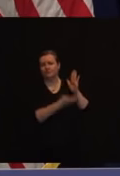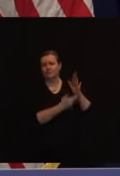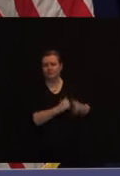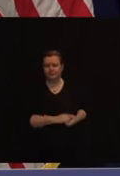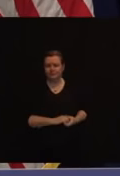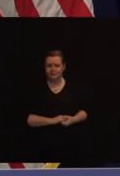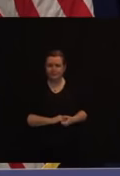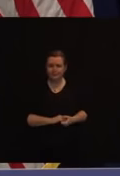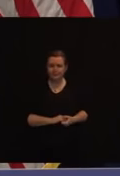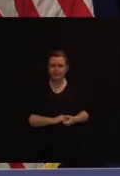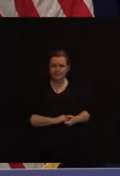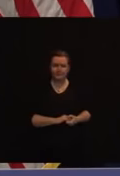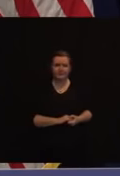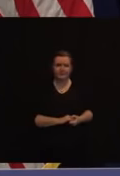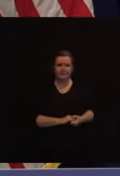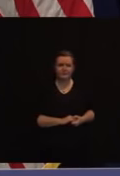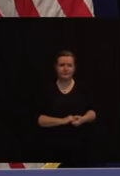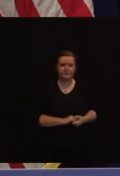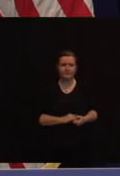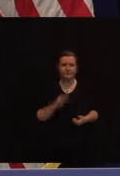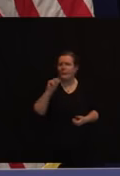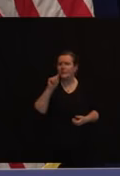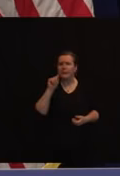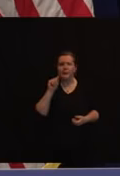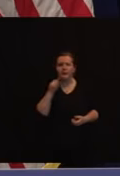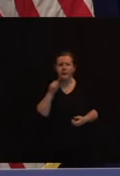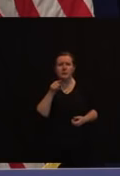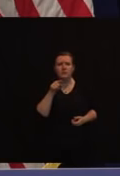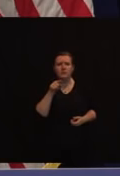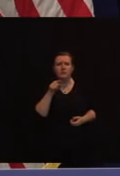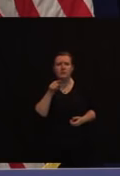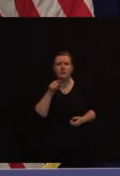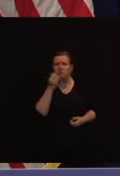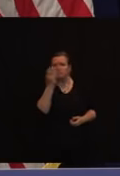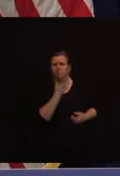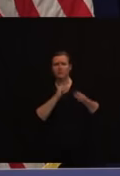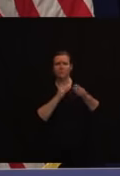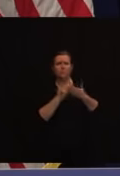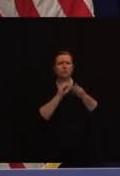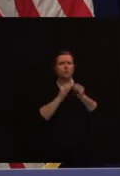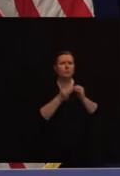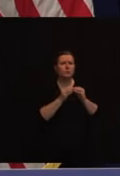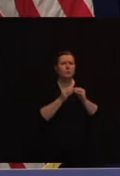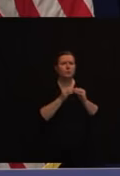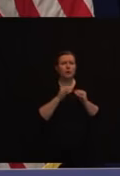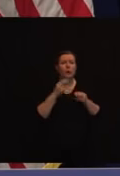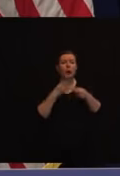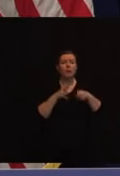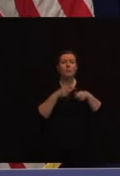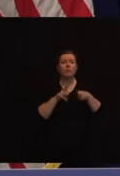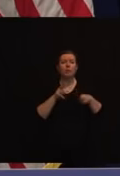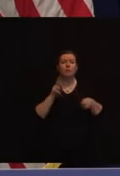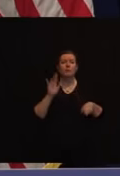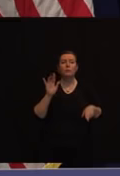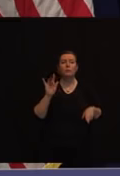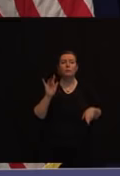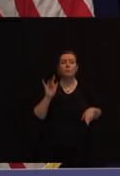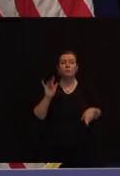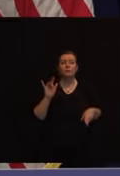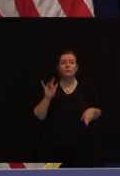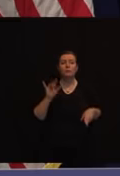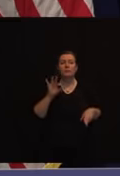I just got the updated numbers from labor. As of April 25th, roughly 930,000 workers had filed